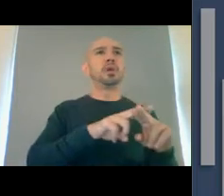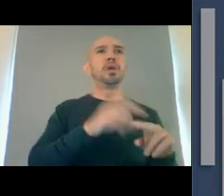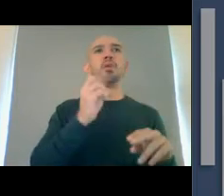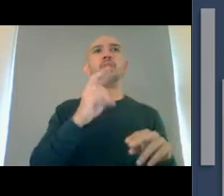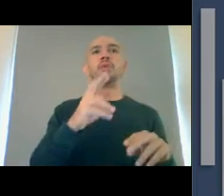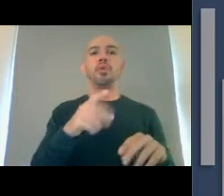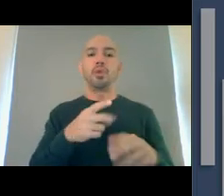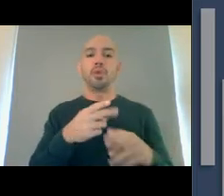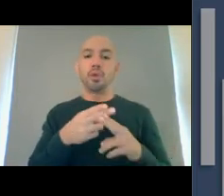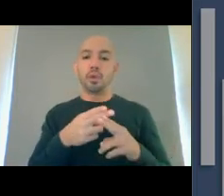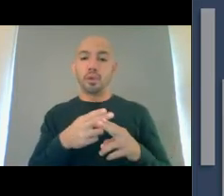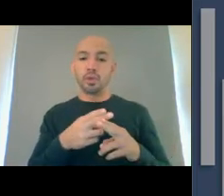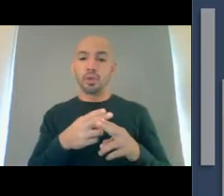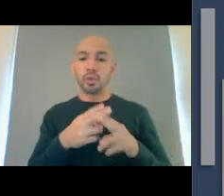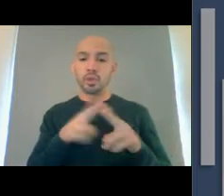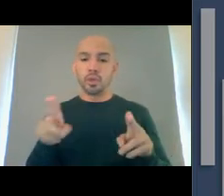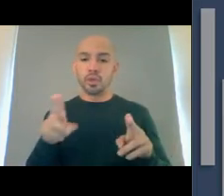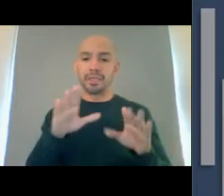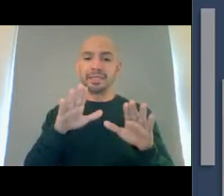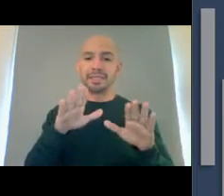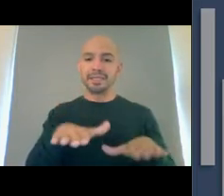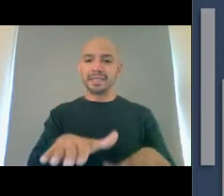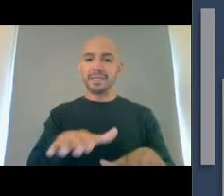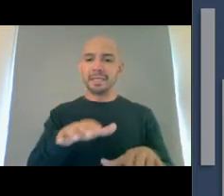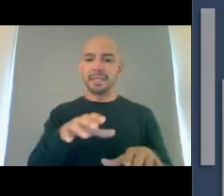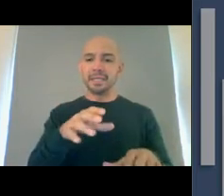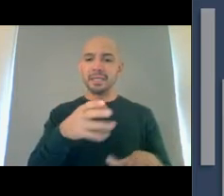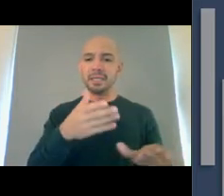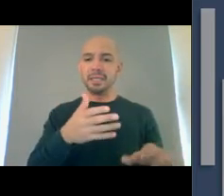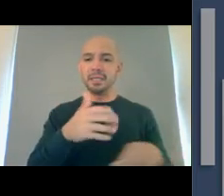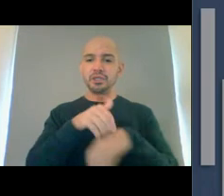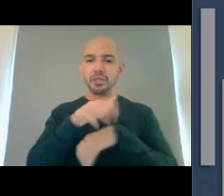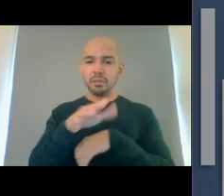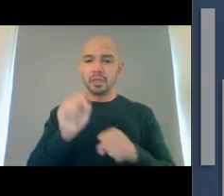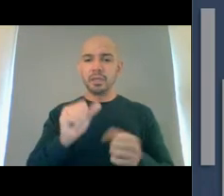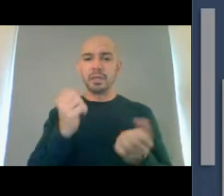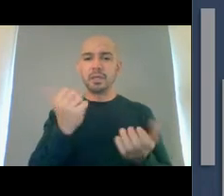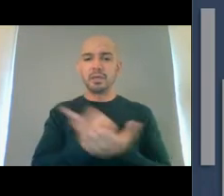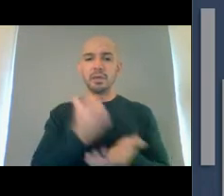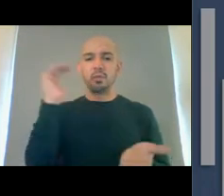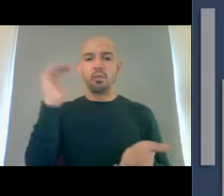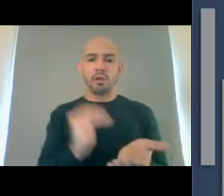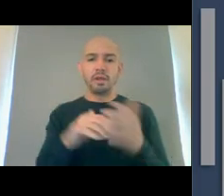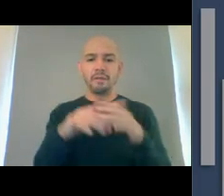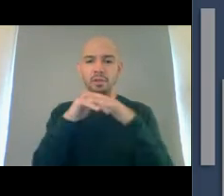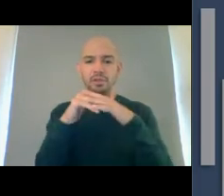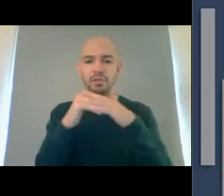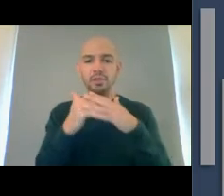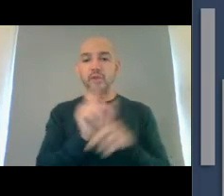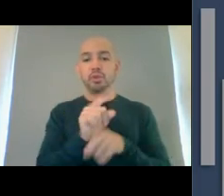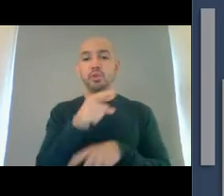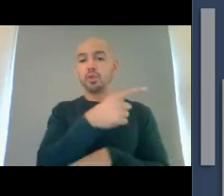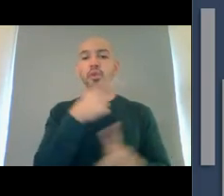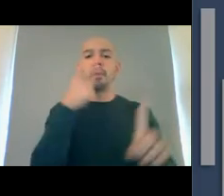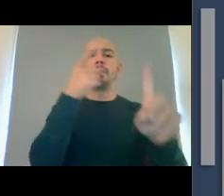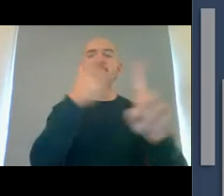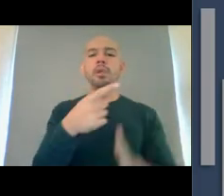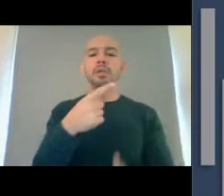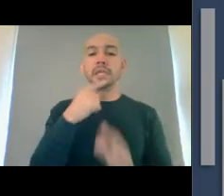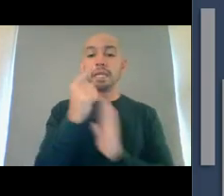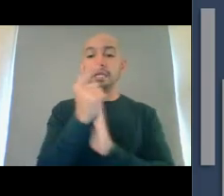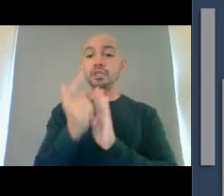that that can help relieve congestion and then you pointed to the legislation which i looked up and sure